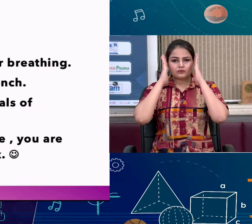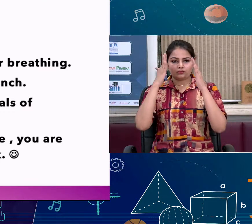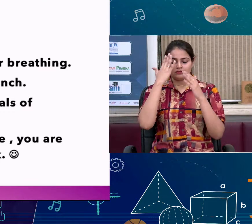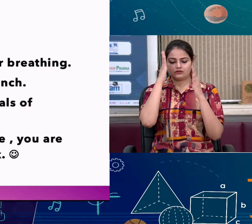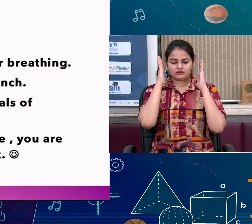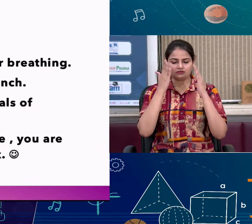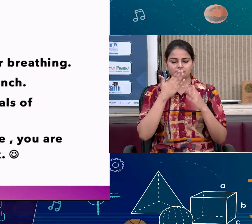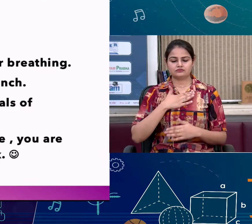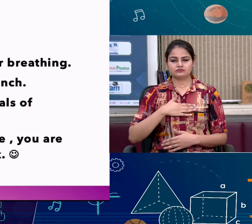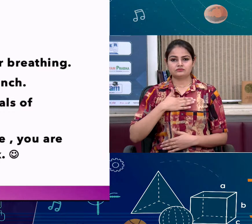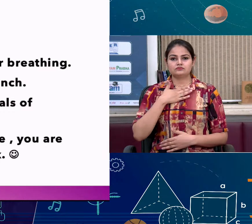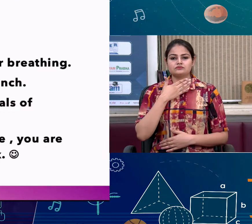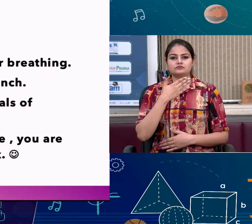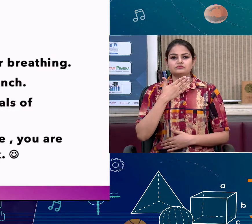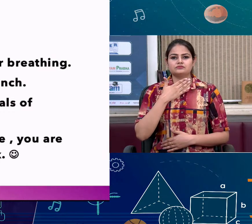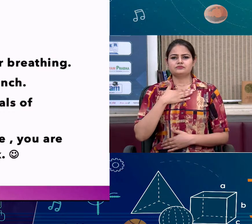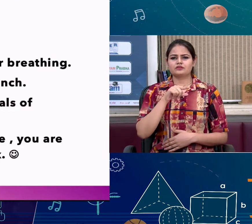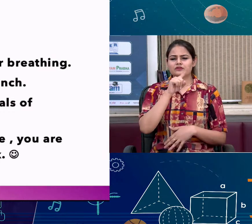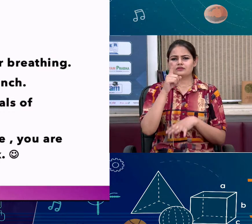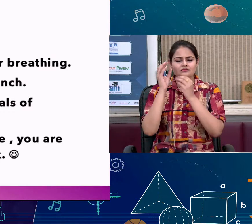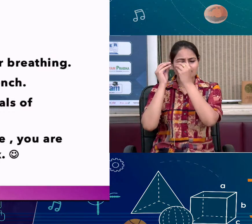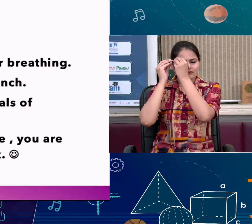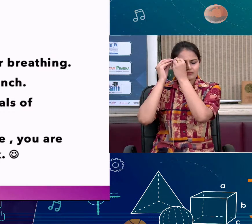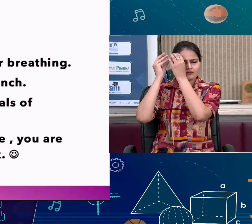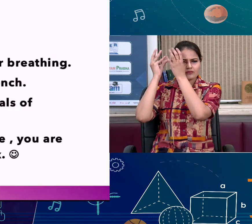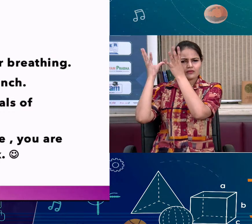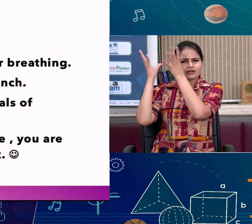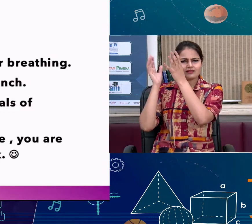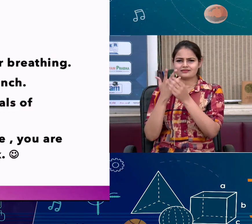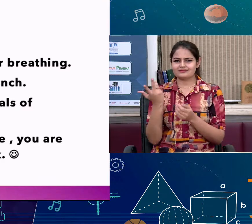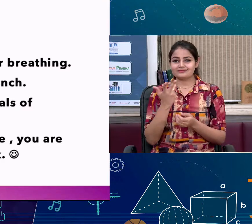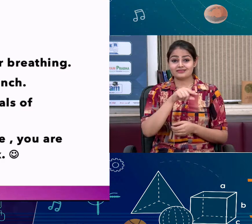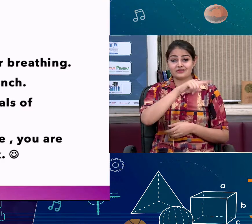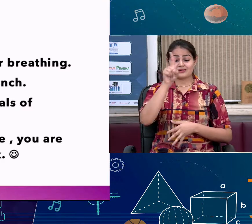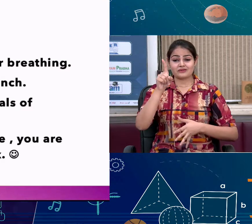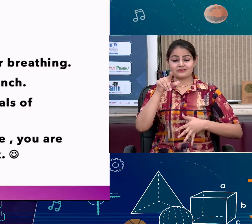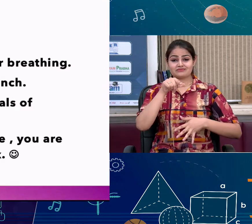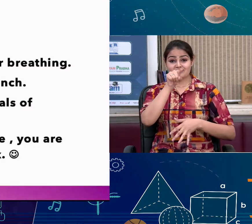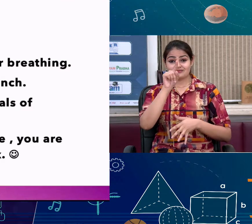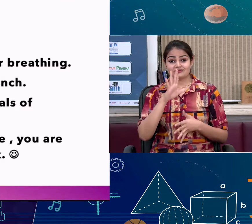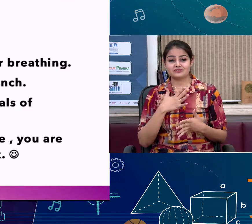There we are. And then imagine you're sitting in a park on a bench.